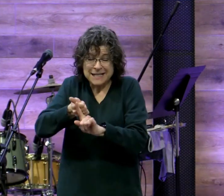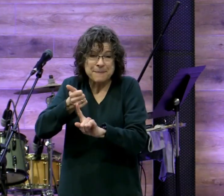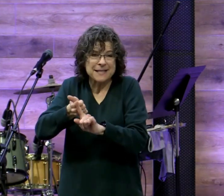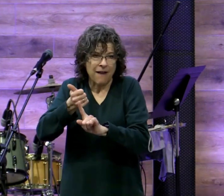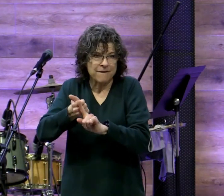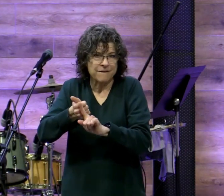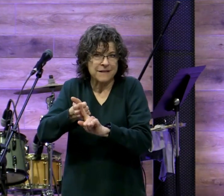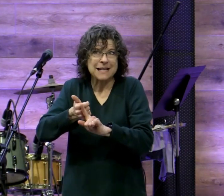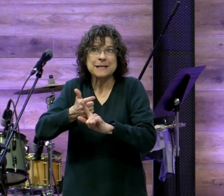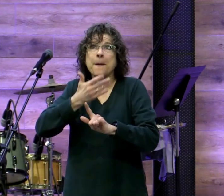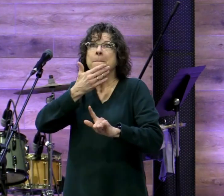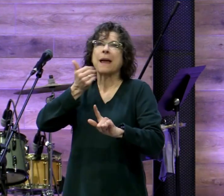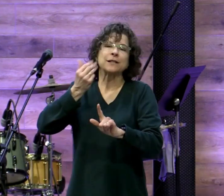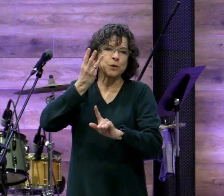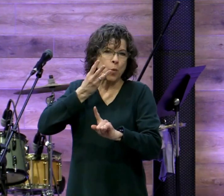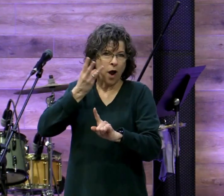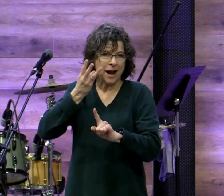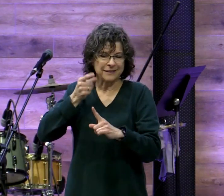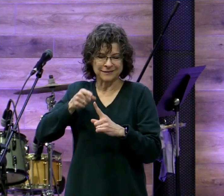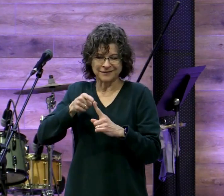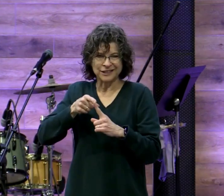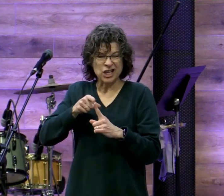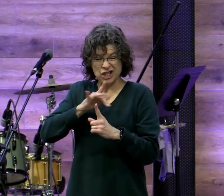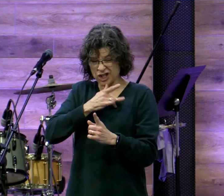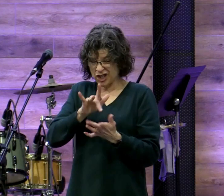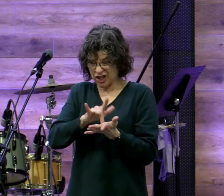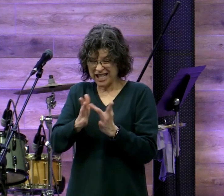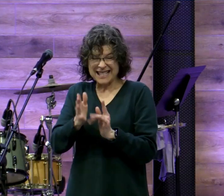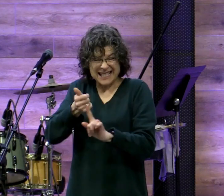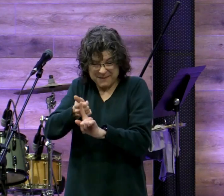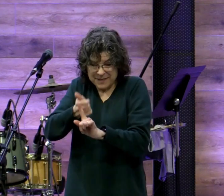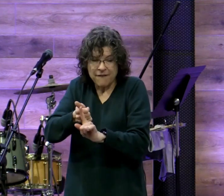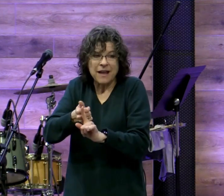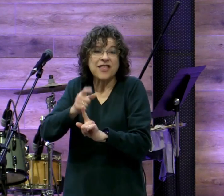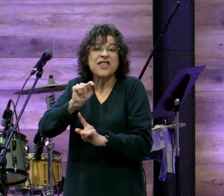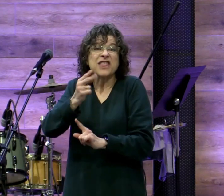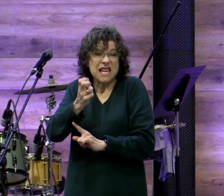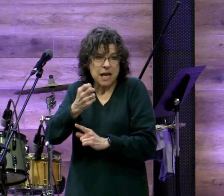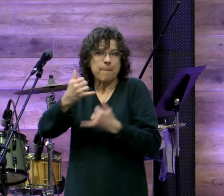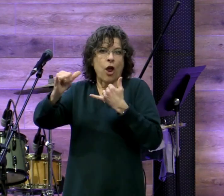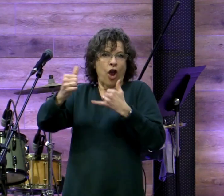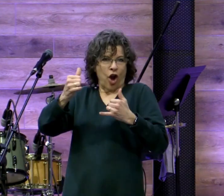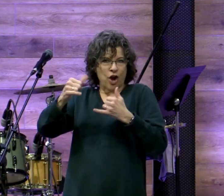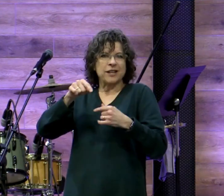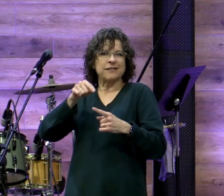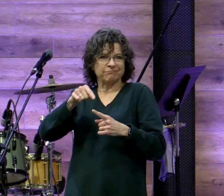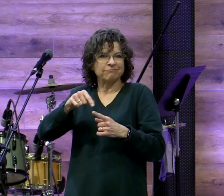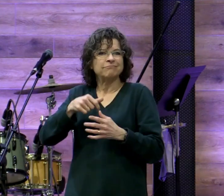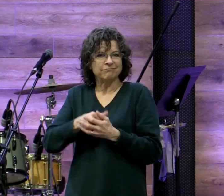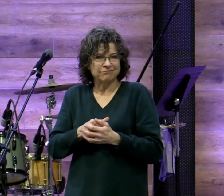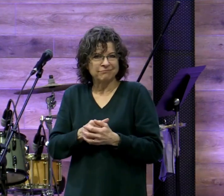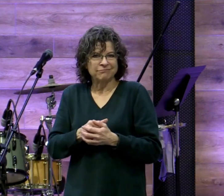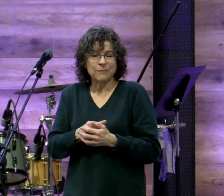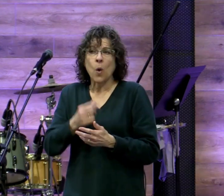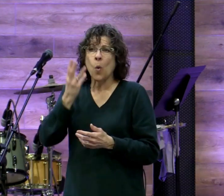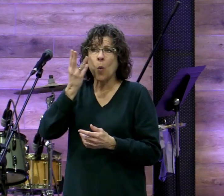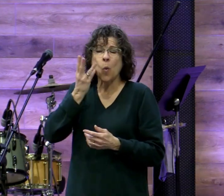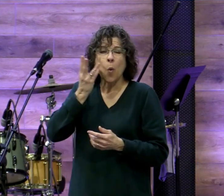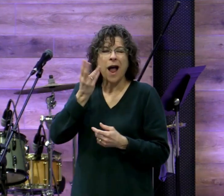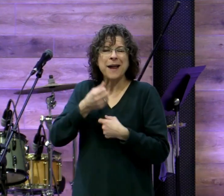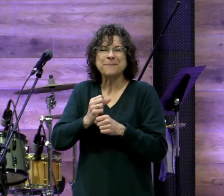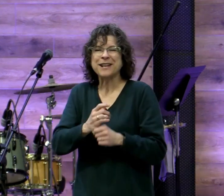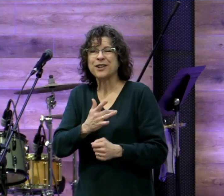is the real party. In the book of Proverbs, it says, wine gladdens the heart. That's why it's often associated with feasting